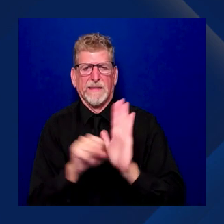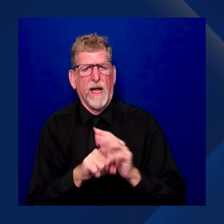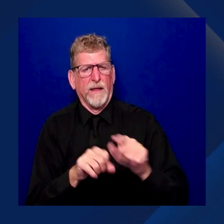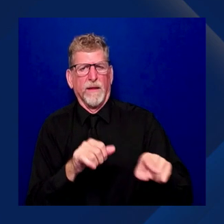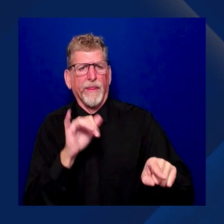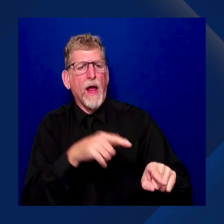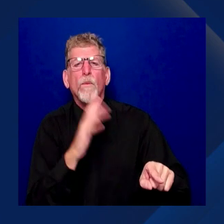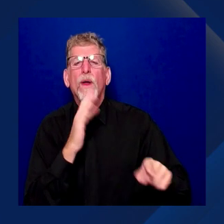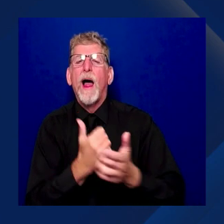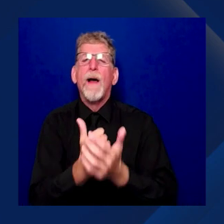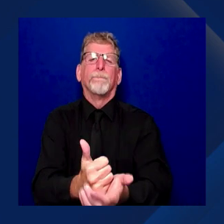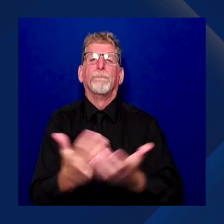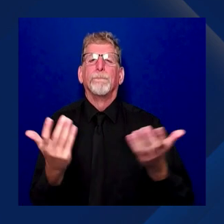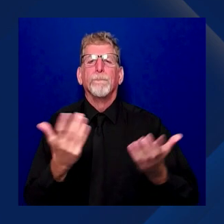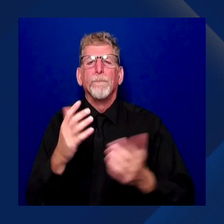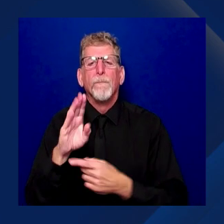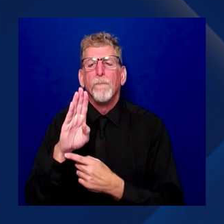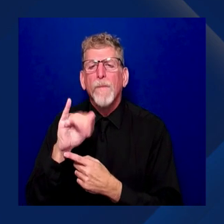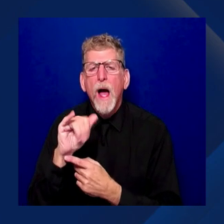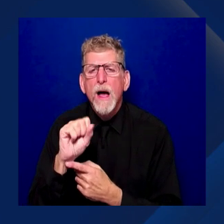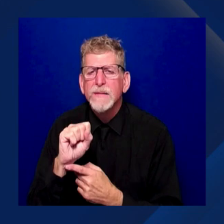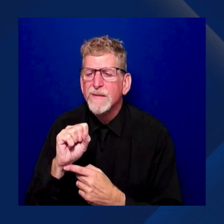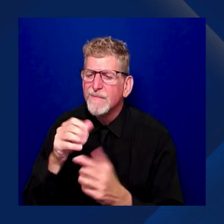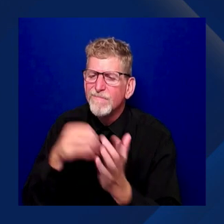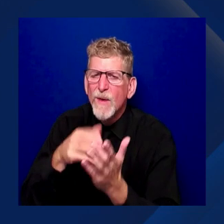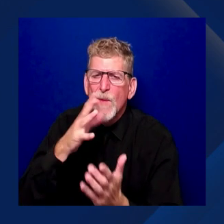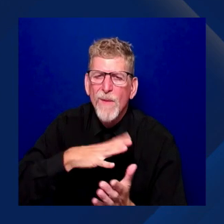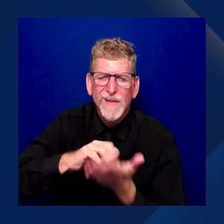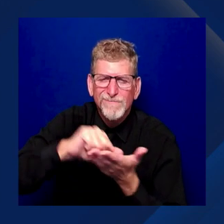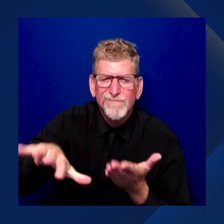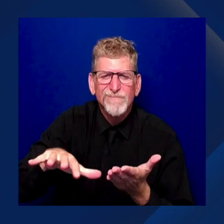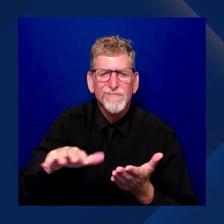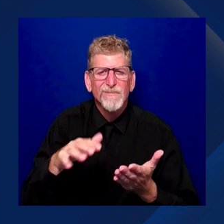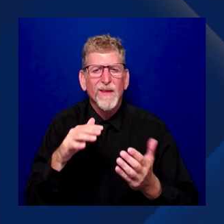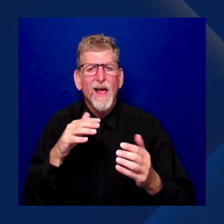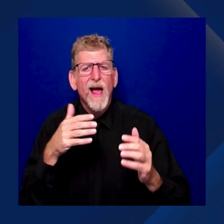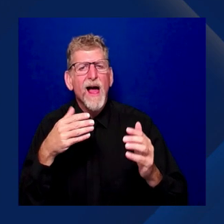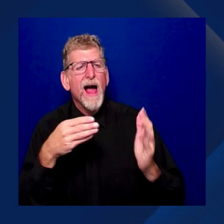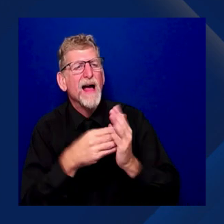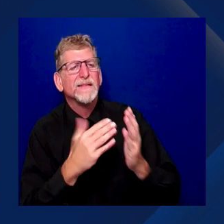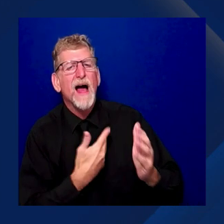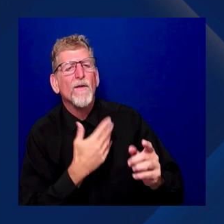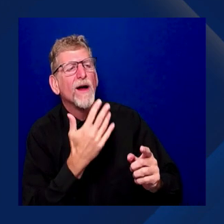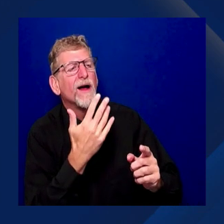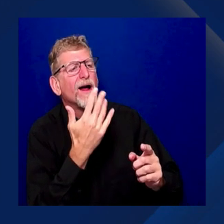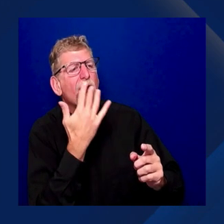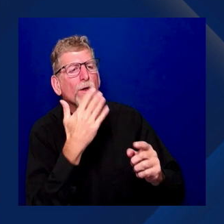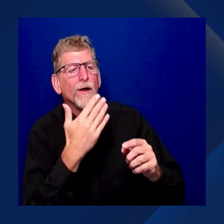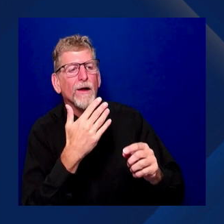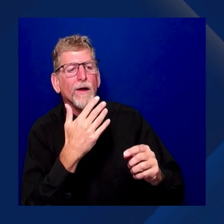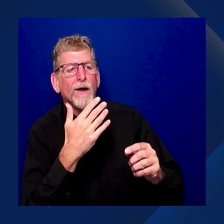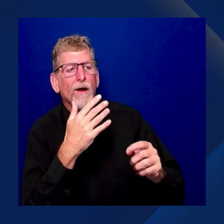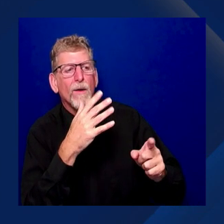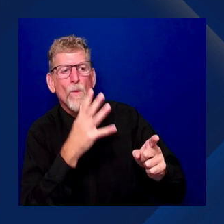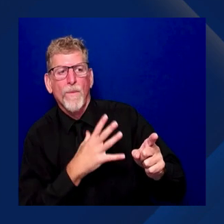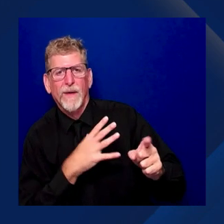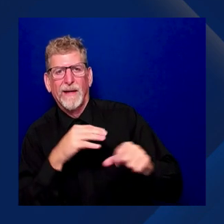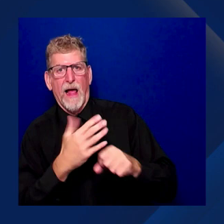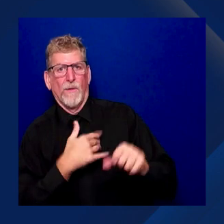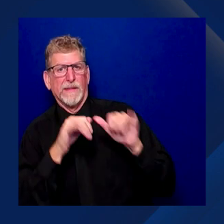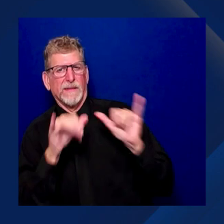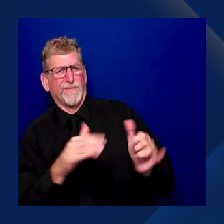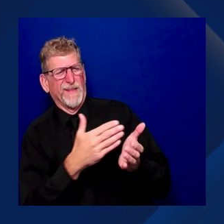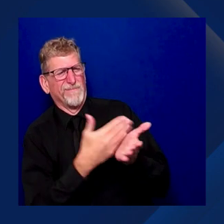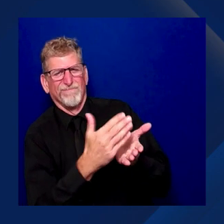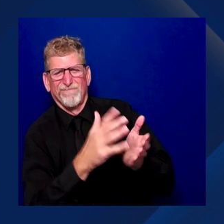system. In the 115th Congress, I was again working on this legislation and was happy to learn that there was a